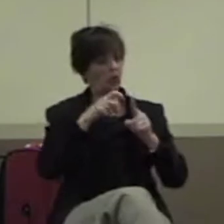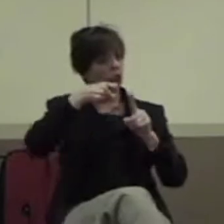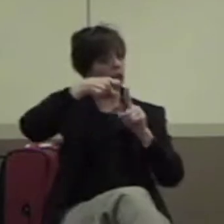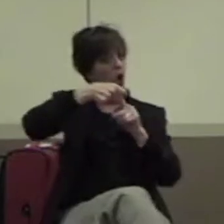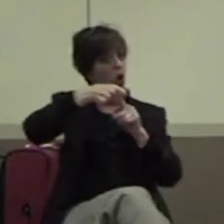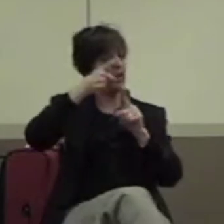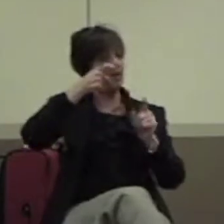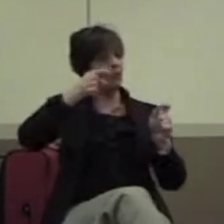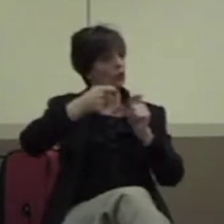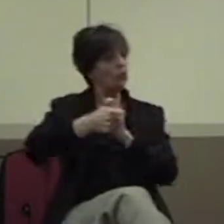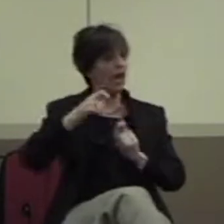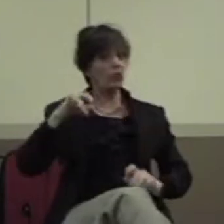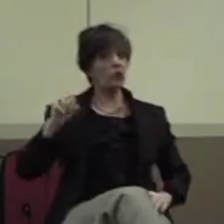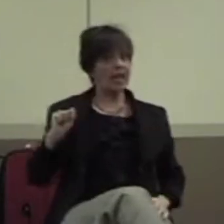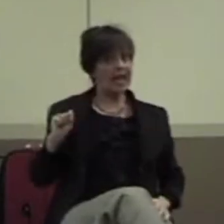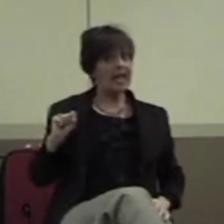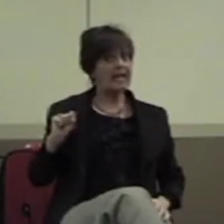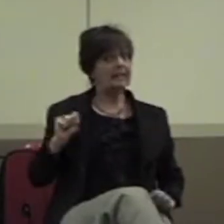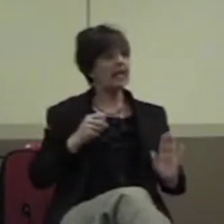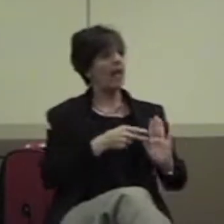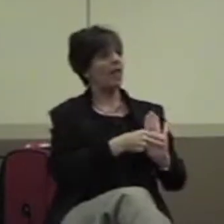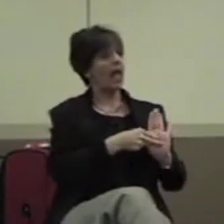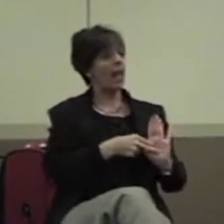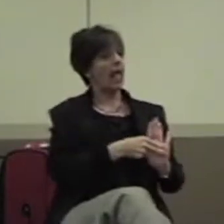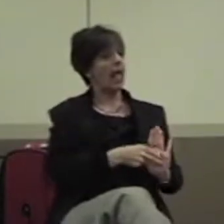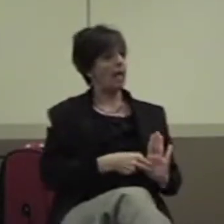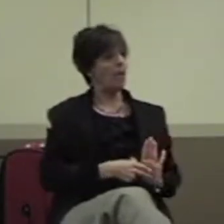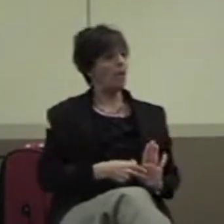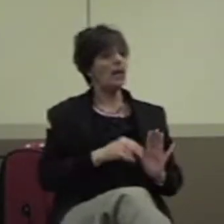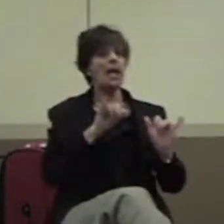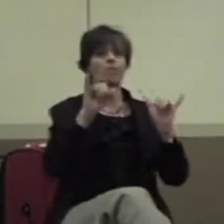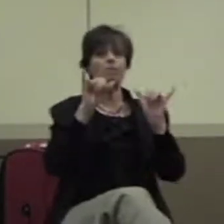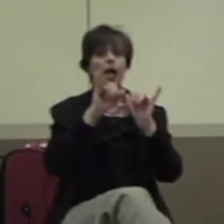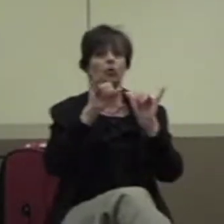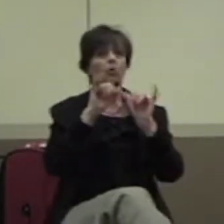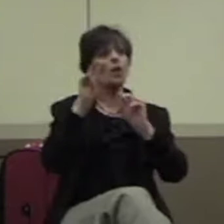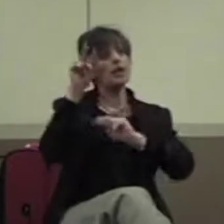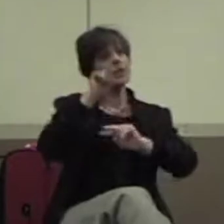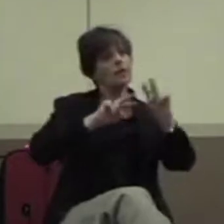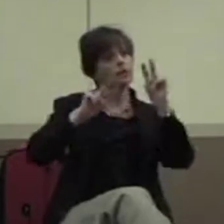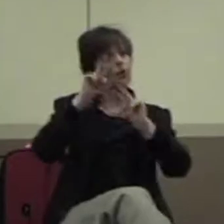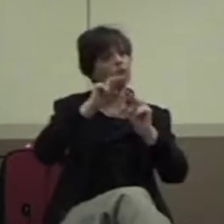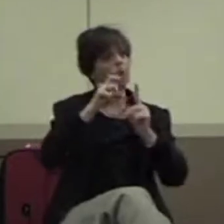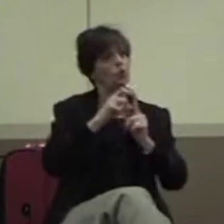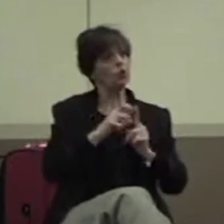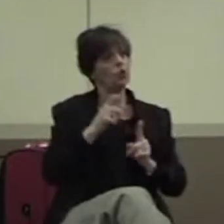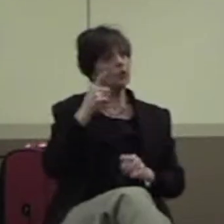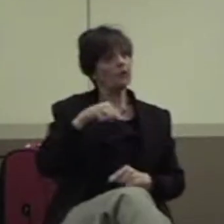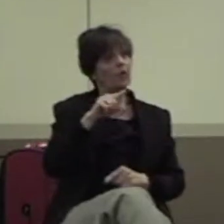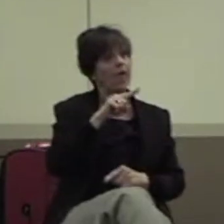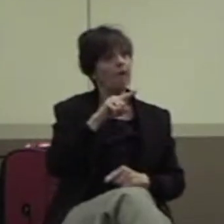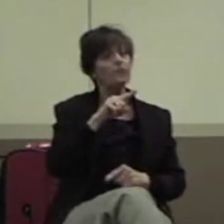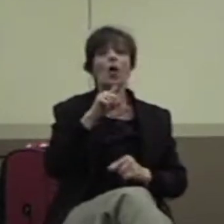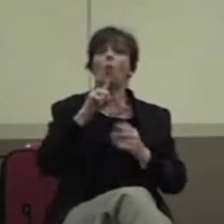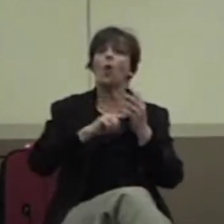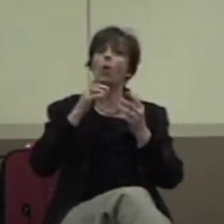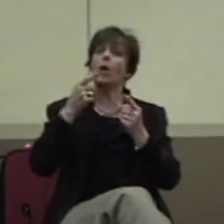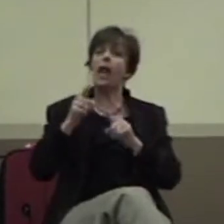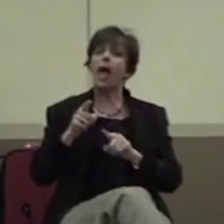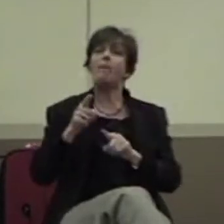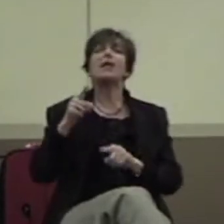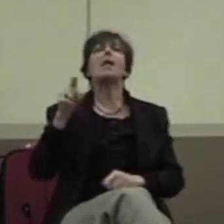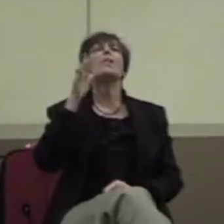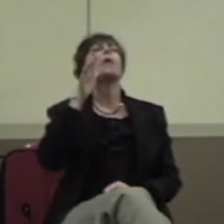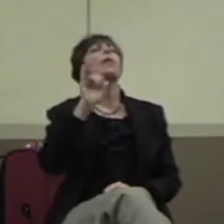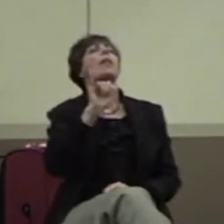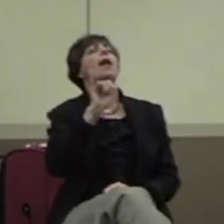to target for change is, and then label it in measurable and observable terms for them. Now here's what will happen. They